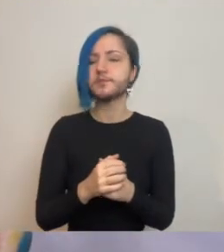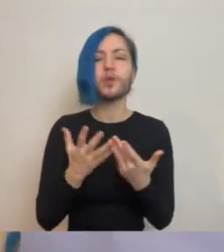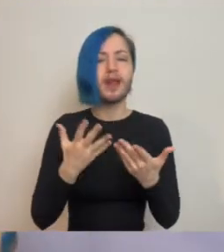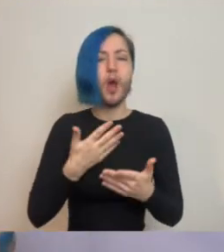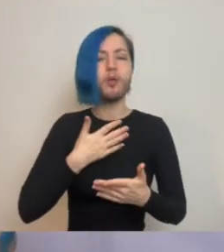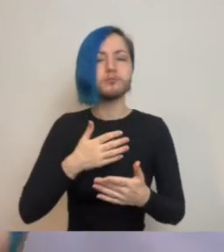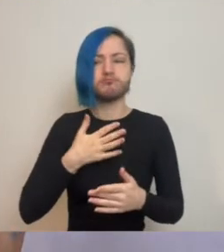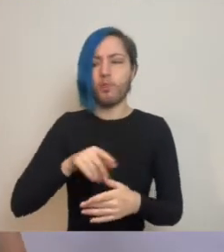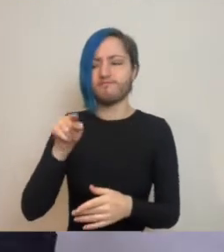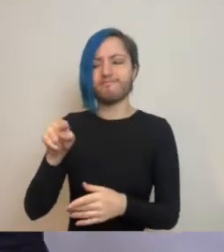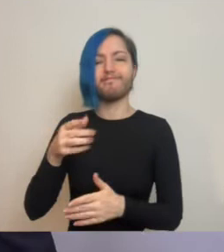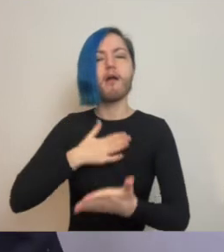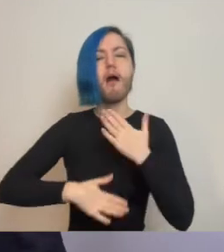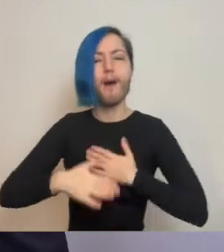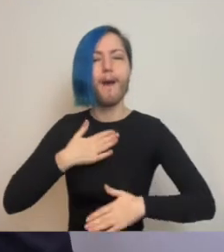it down a little bit.